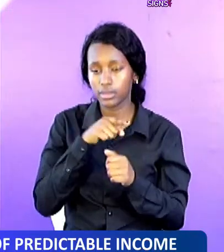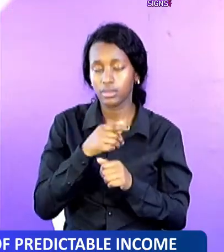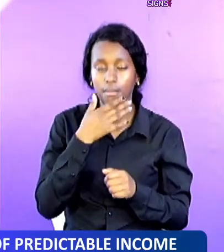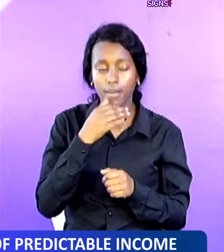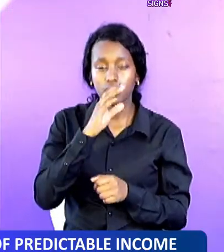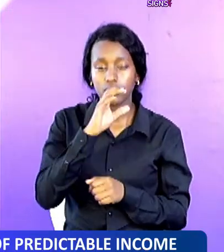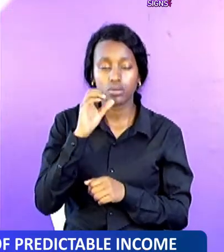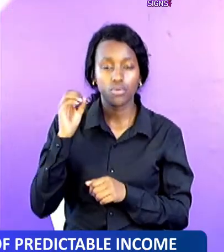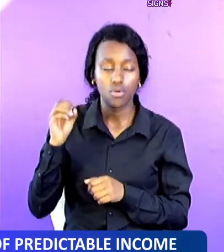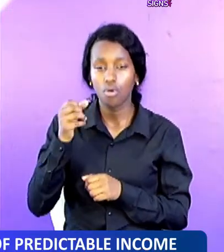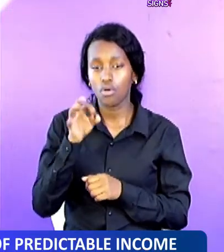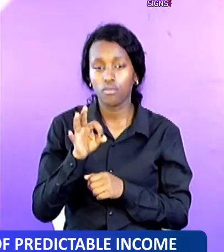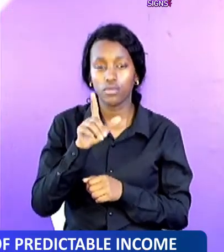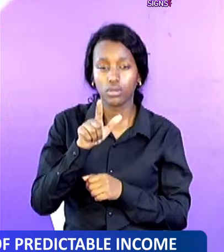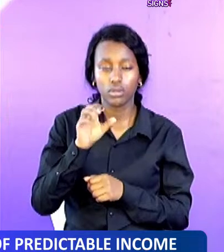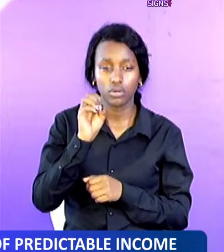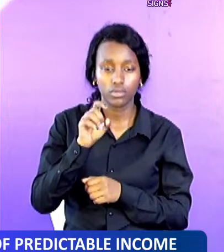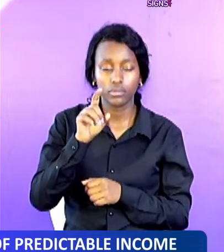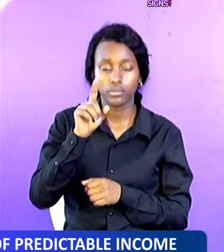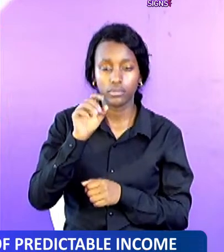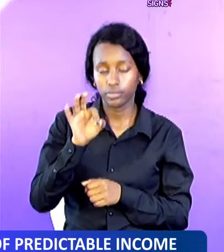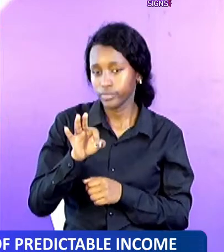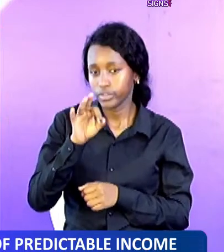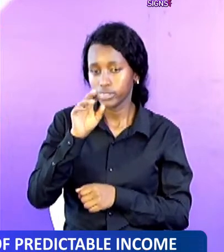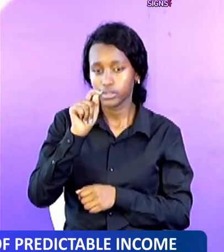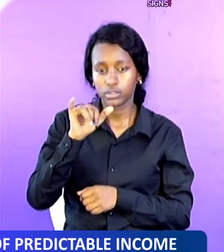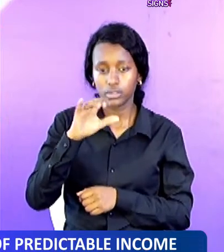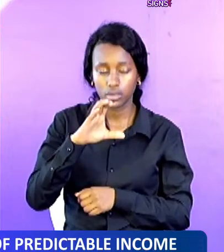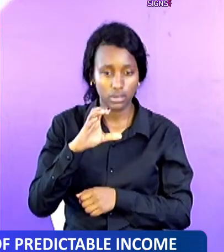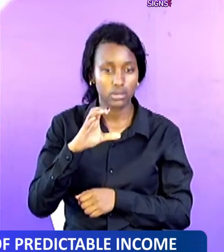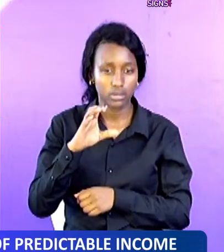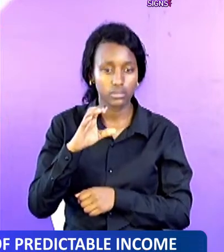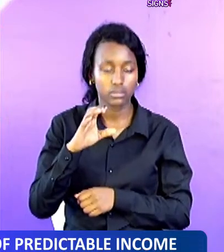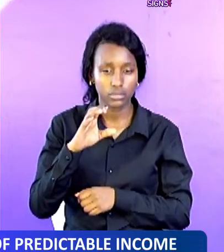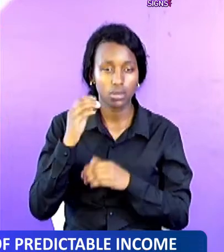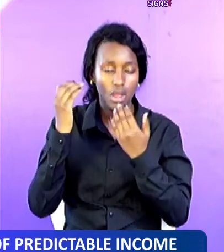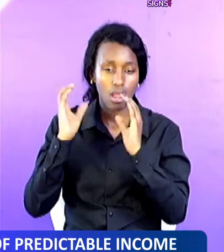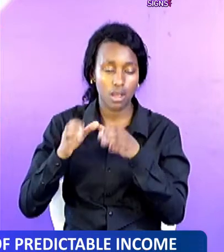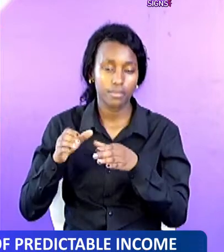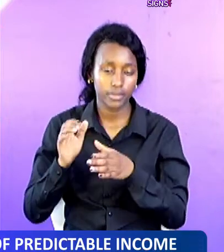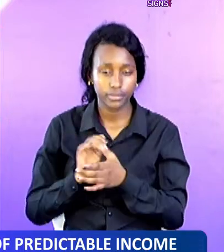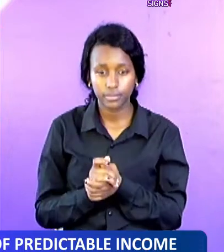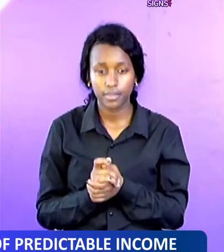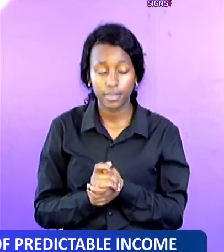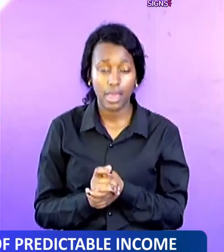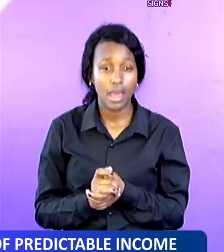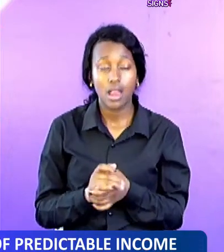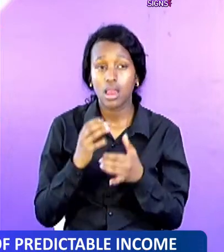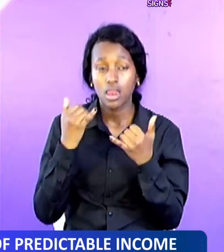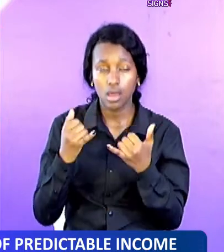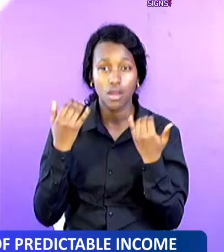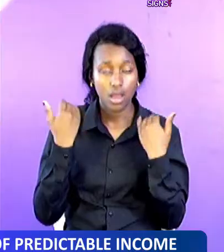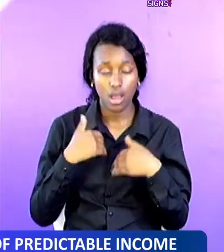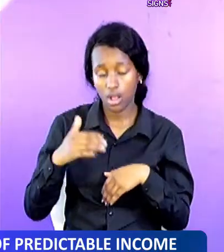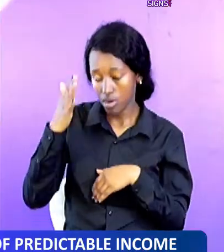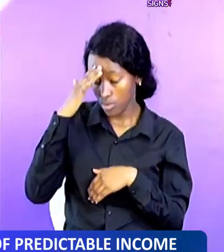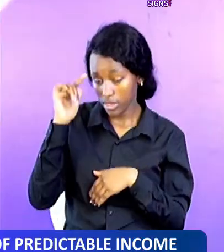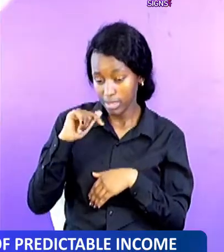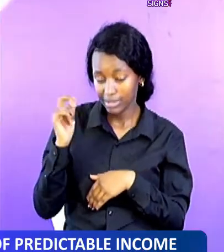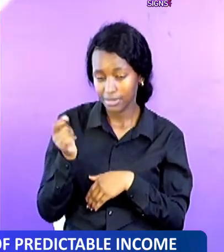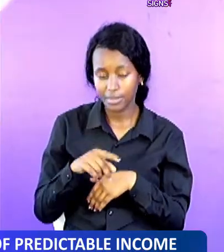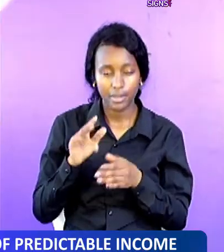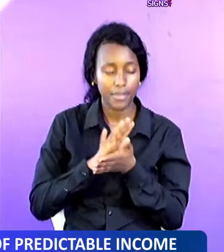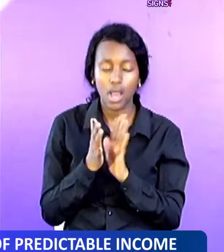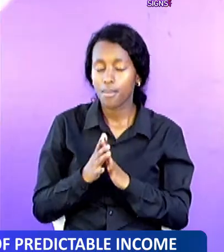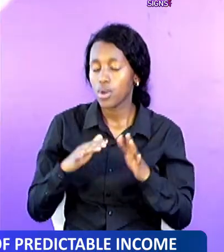of Lofty Coburn Investments Limited. And boy, it is going to be an amazing 1 month so far.